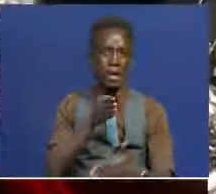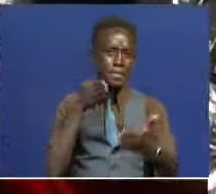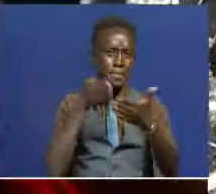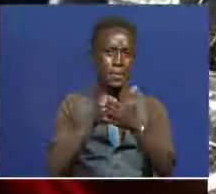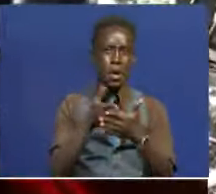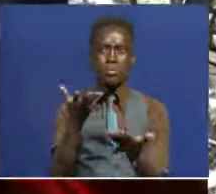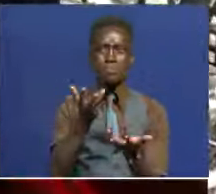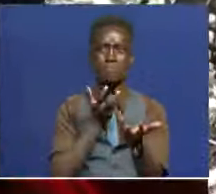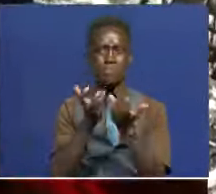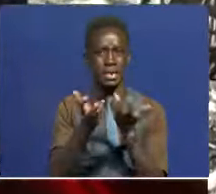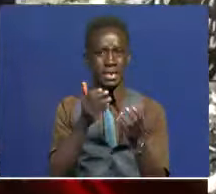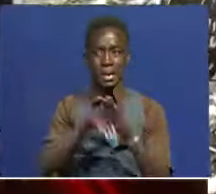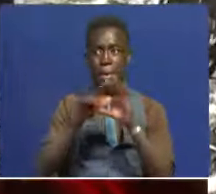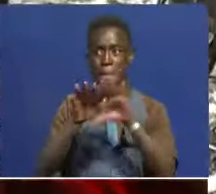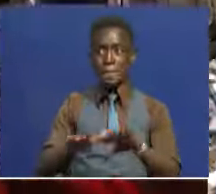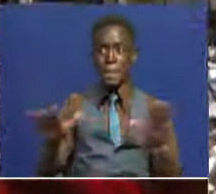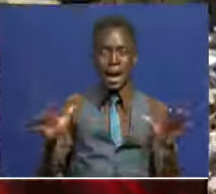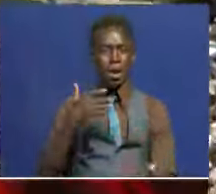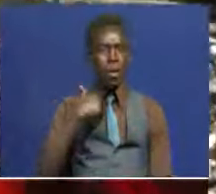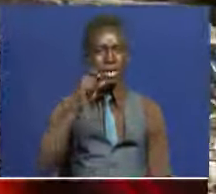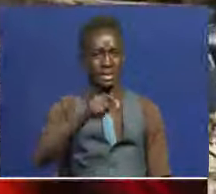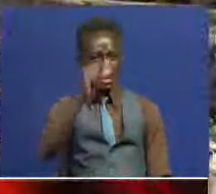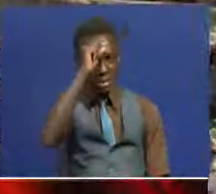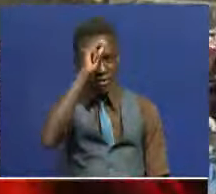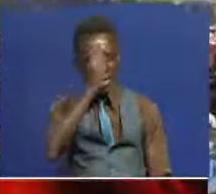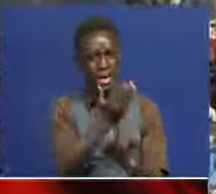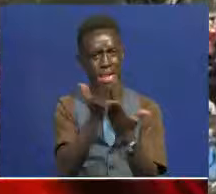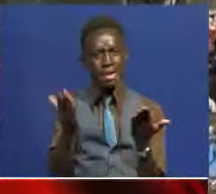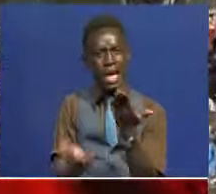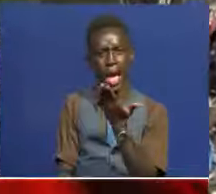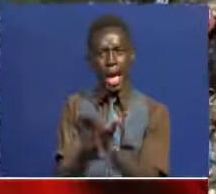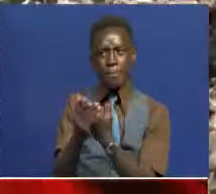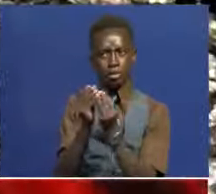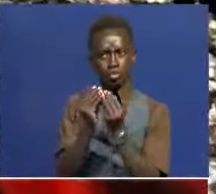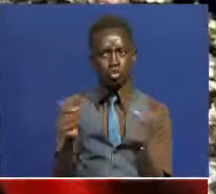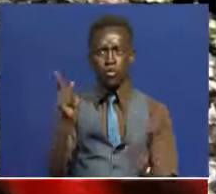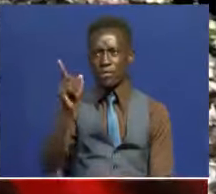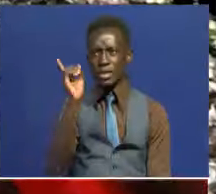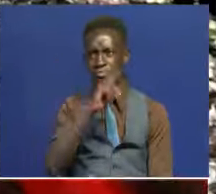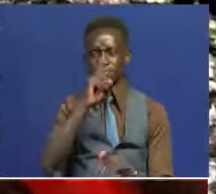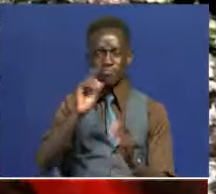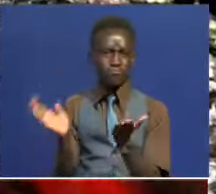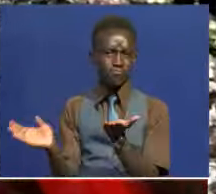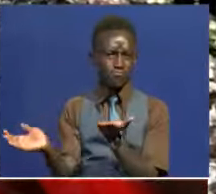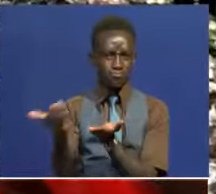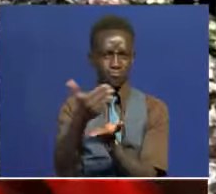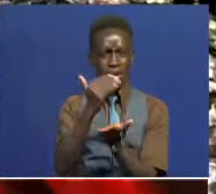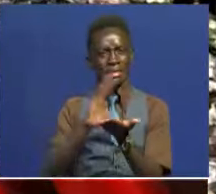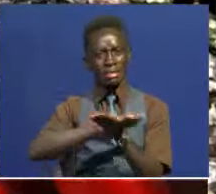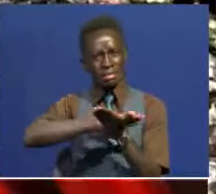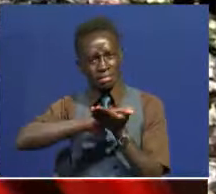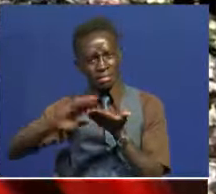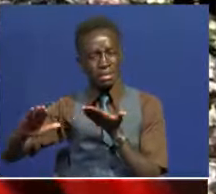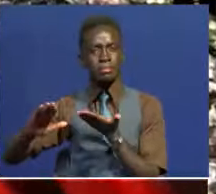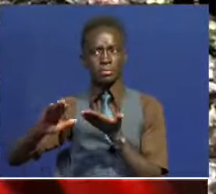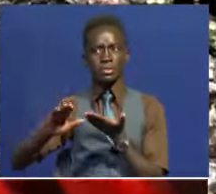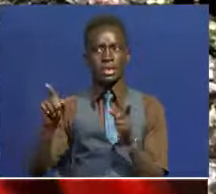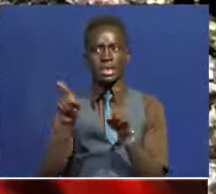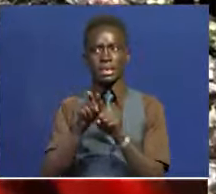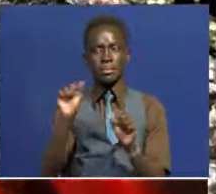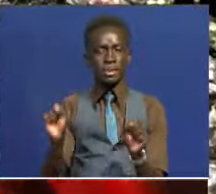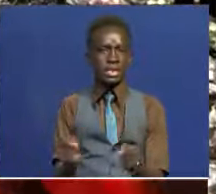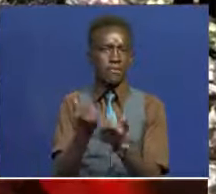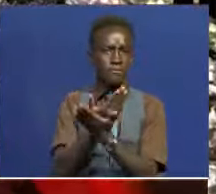the county government to quickly address the issue of garbage collection in and around the market and save them from losing their source of